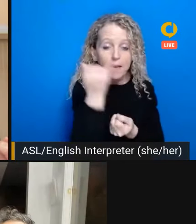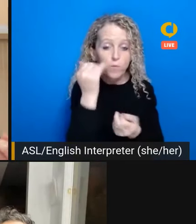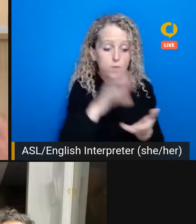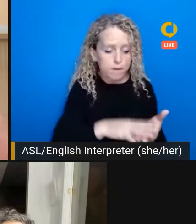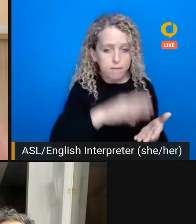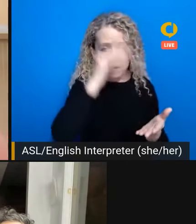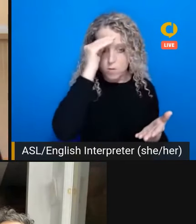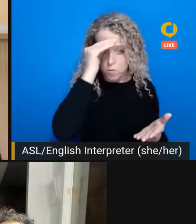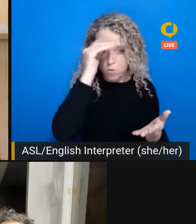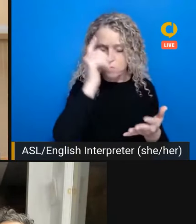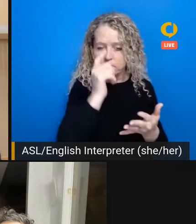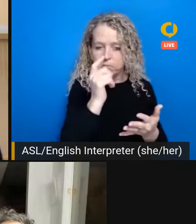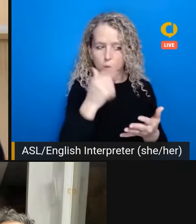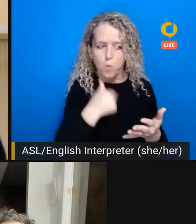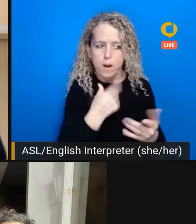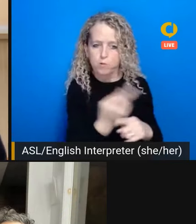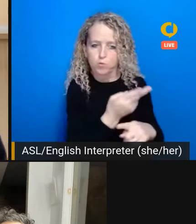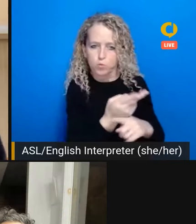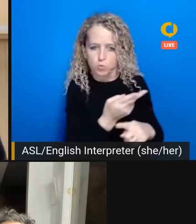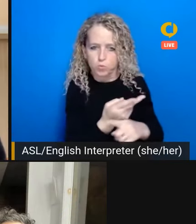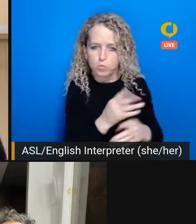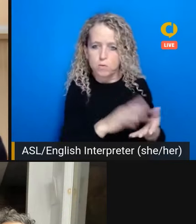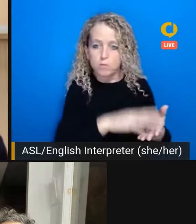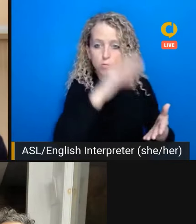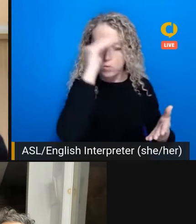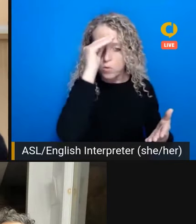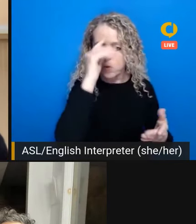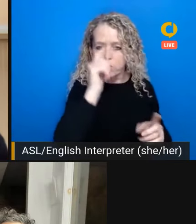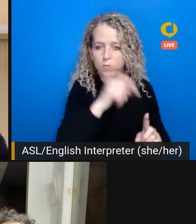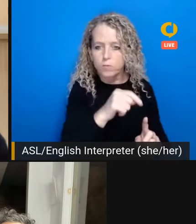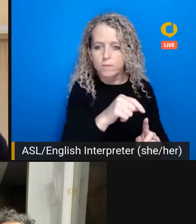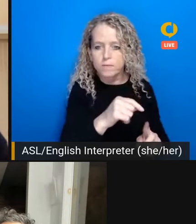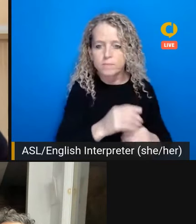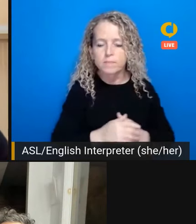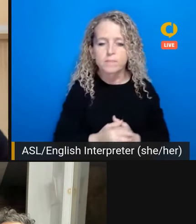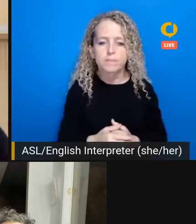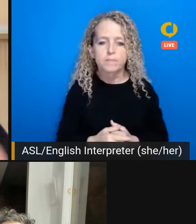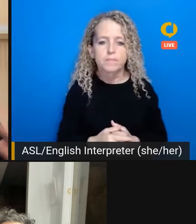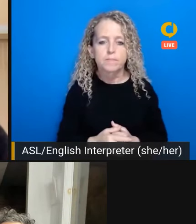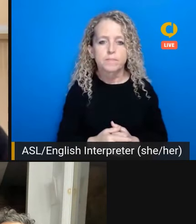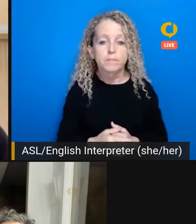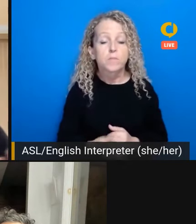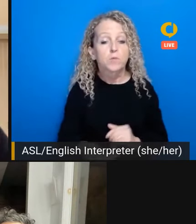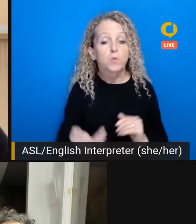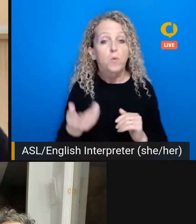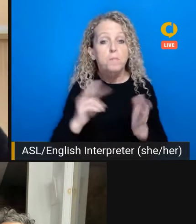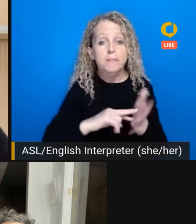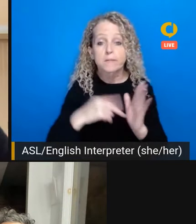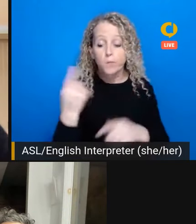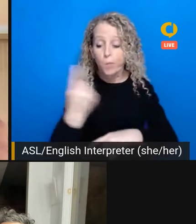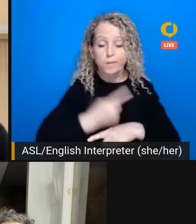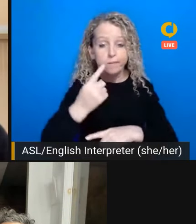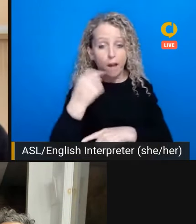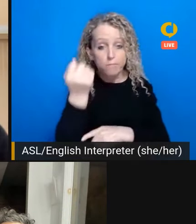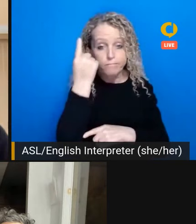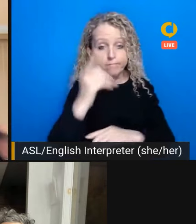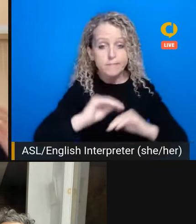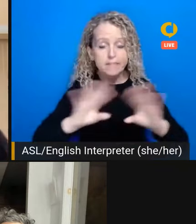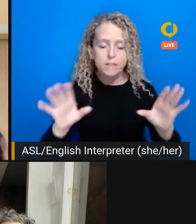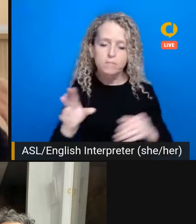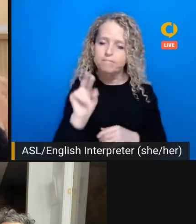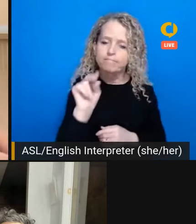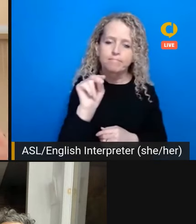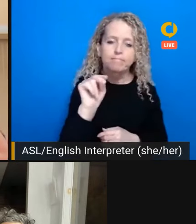using. So to me, it's not gonna happen like a switch. It might take years or maybe